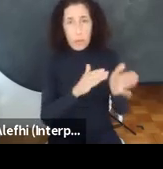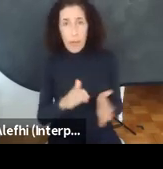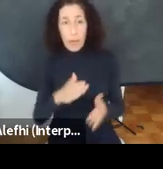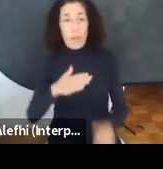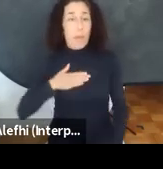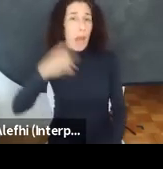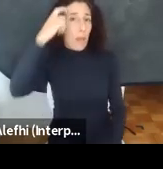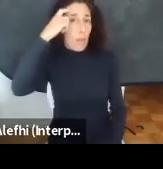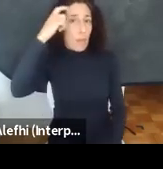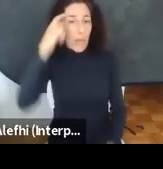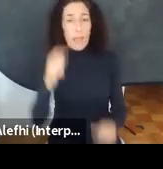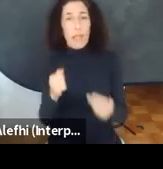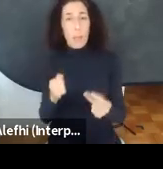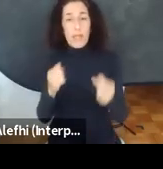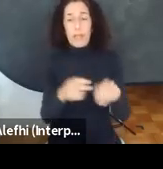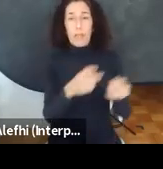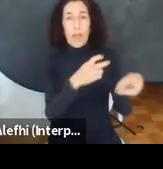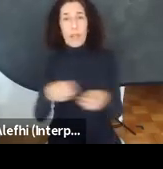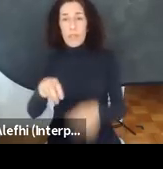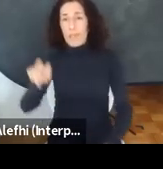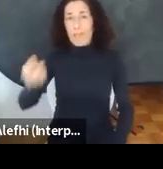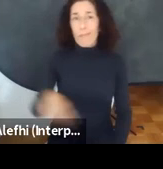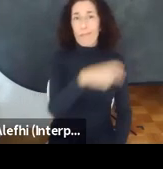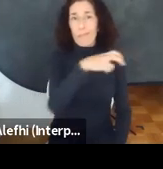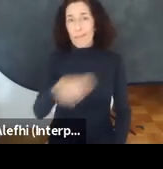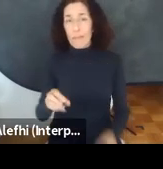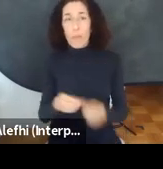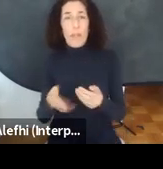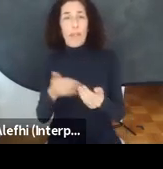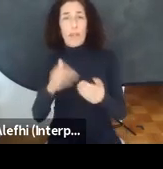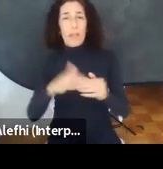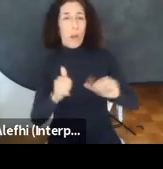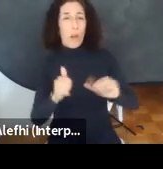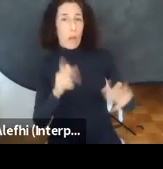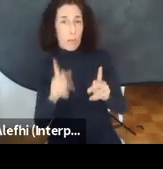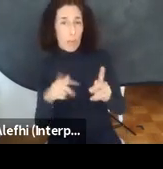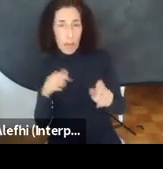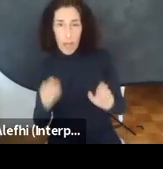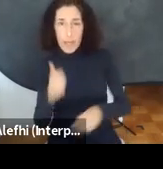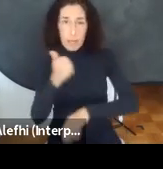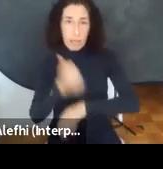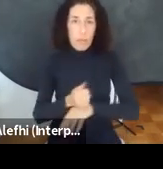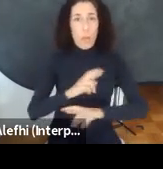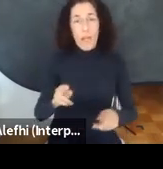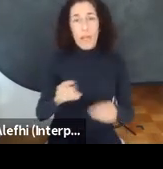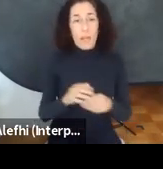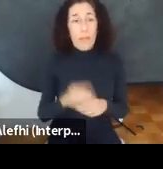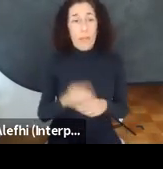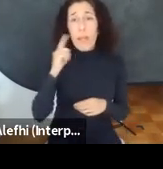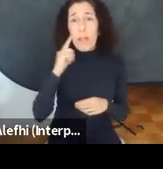transitions quickly between things has set me up really well to not get flustered as easily. Having a hearing loss forces me